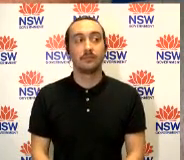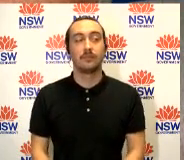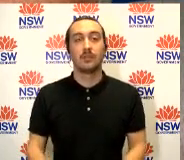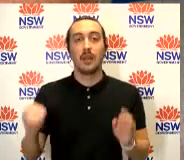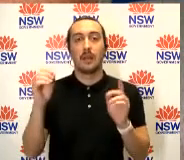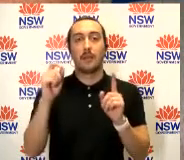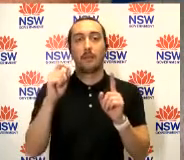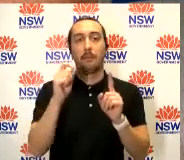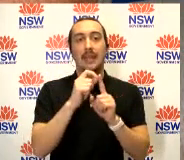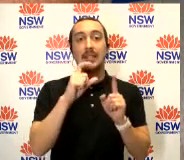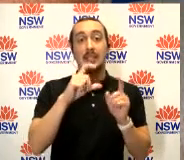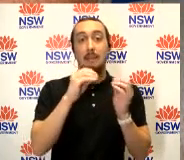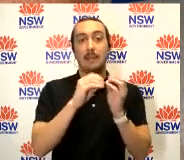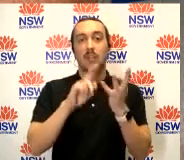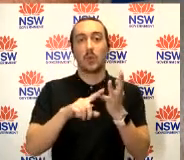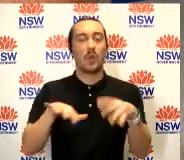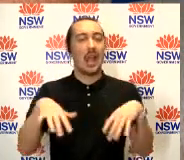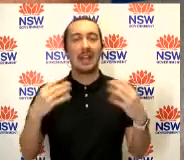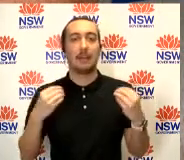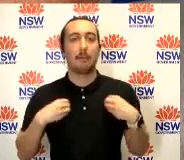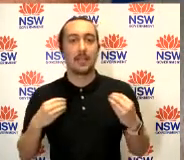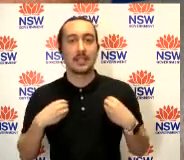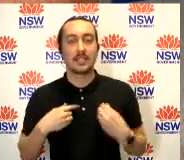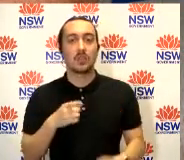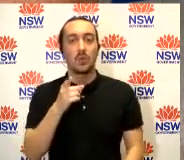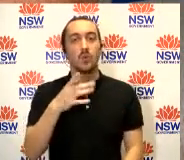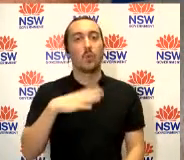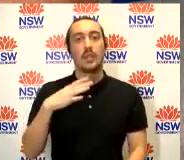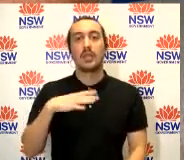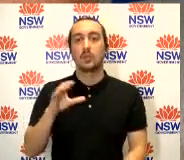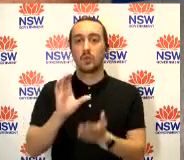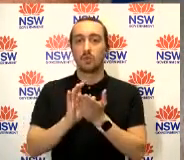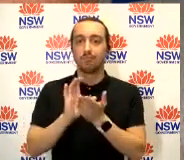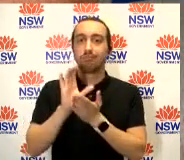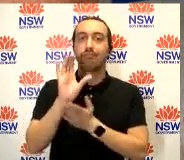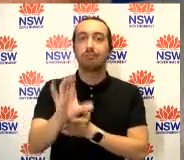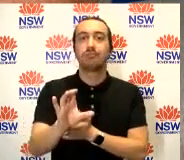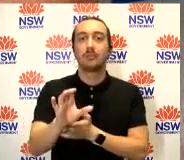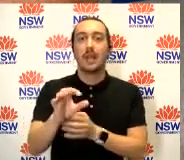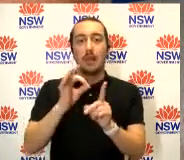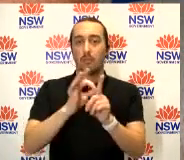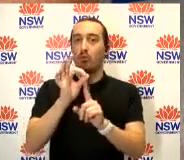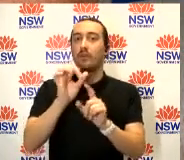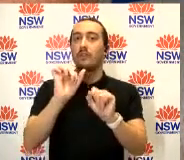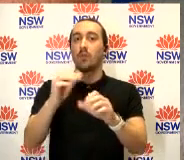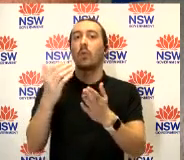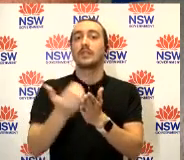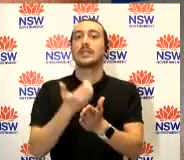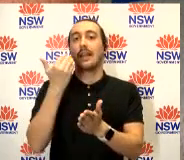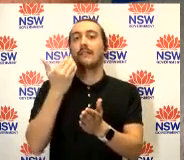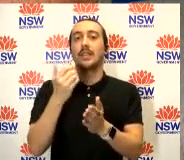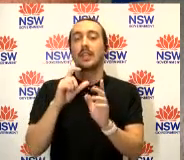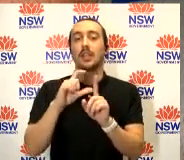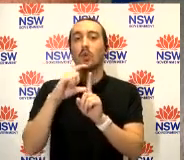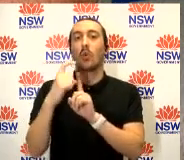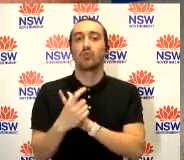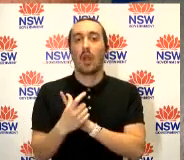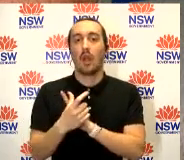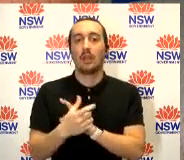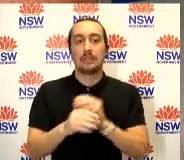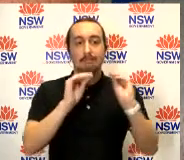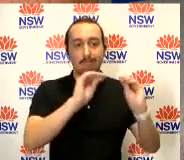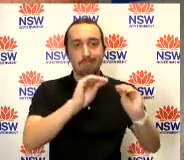PCBUs or persons conducting business or undertakings invest in improving the safety culture in this